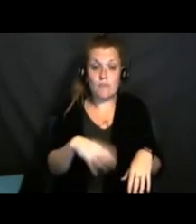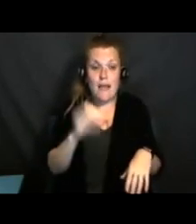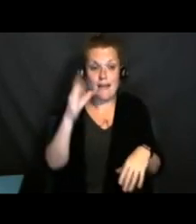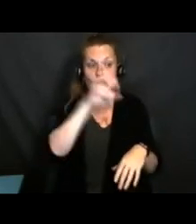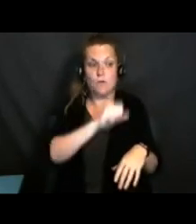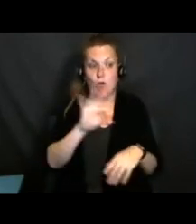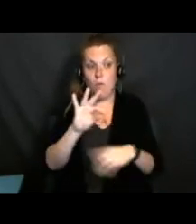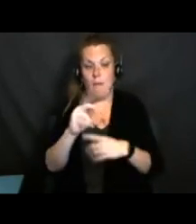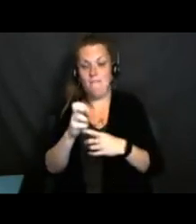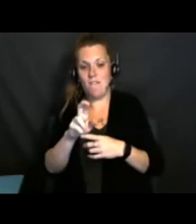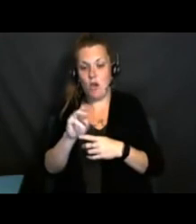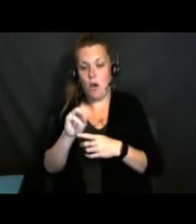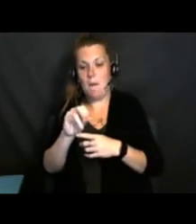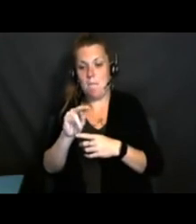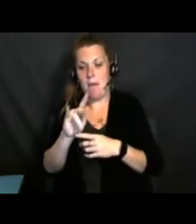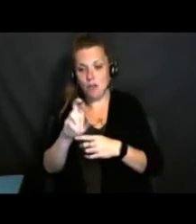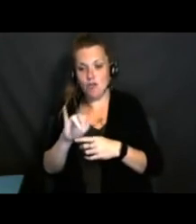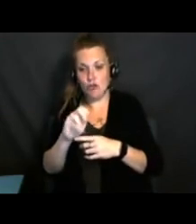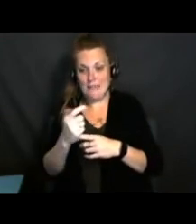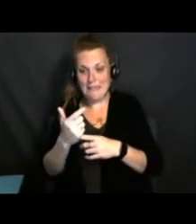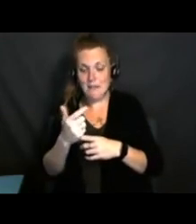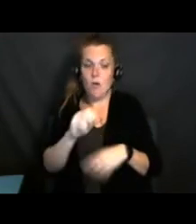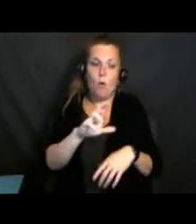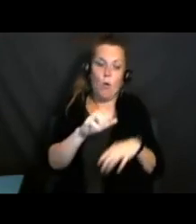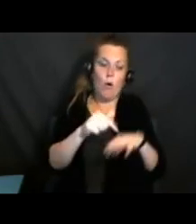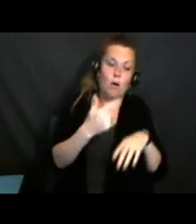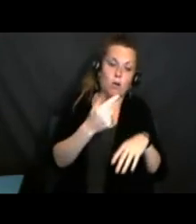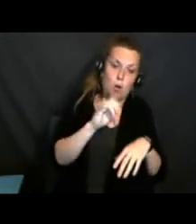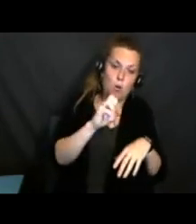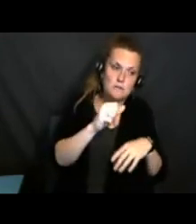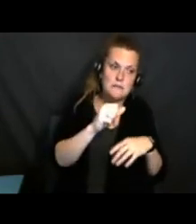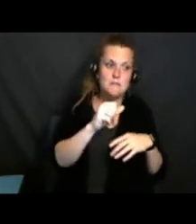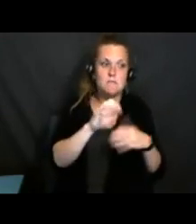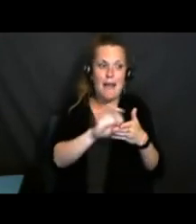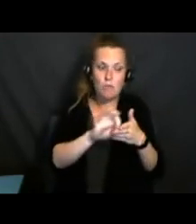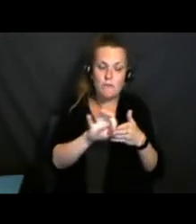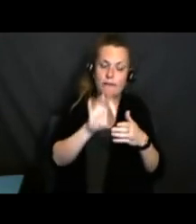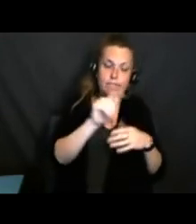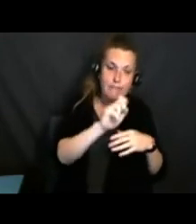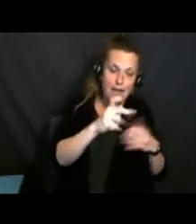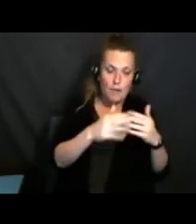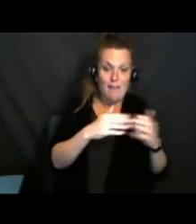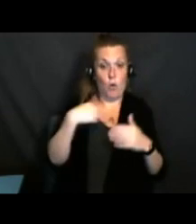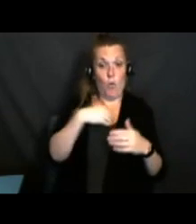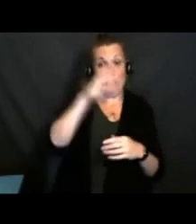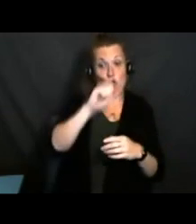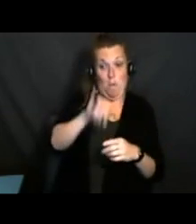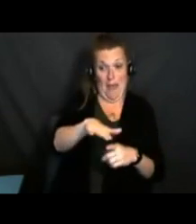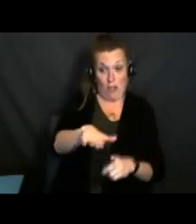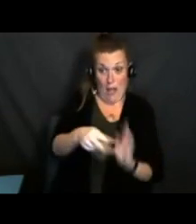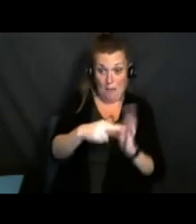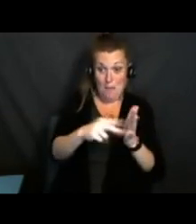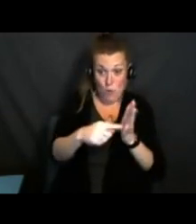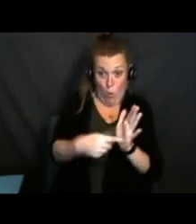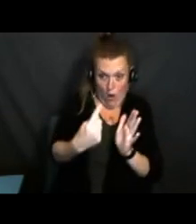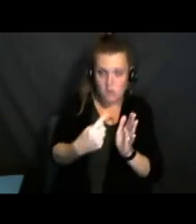right? Every time. And there's also, we don't have much emphasis on phenomenology, the first person experience,